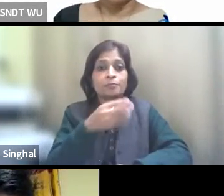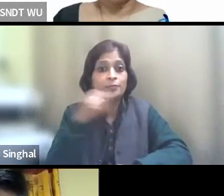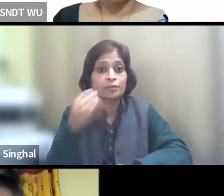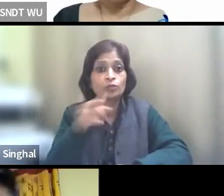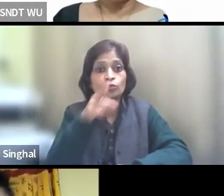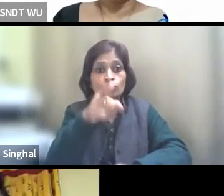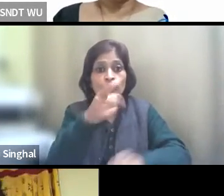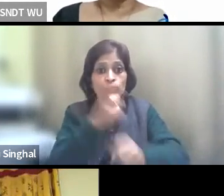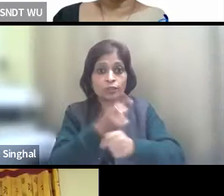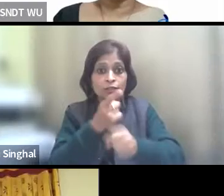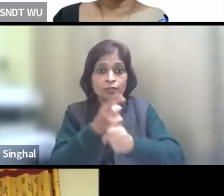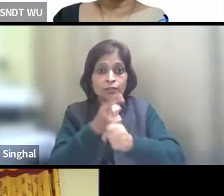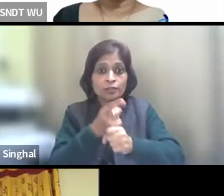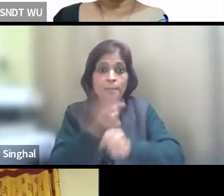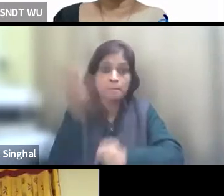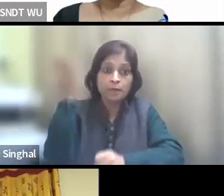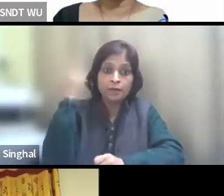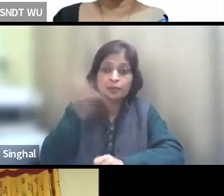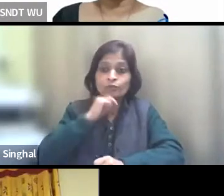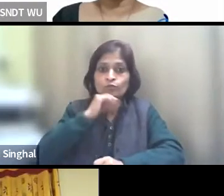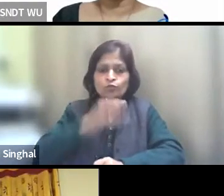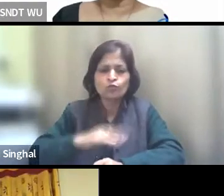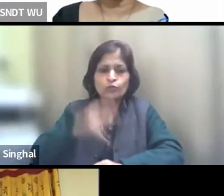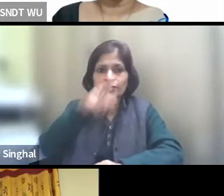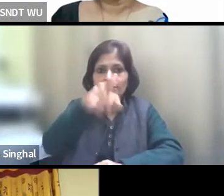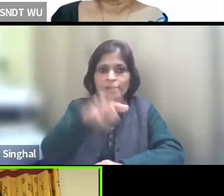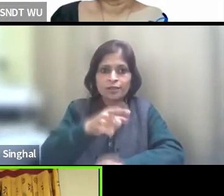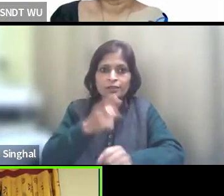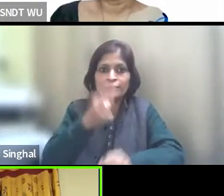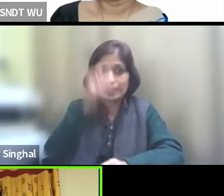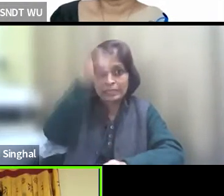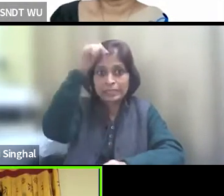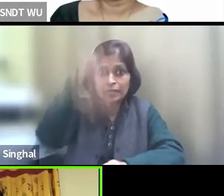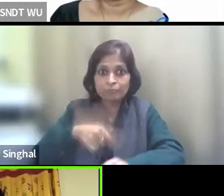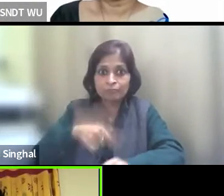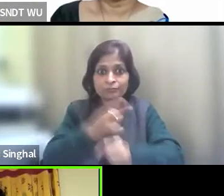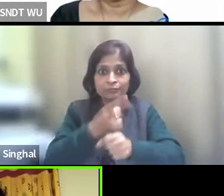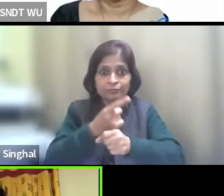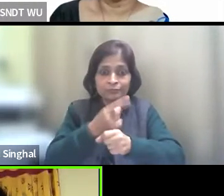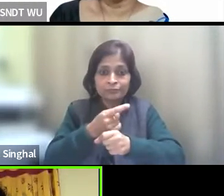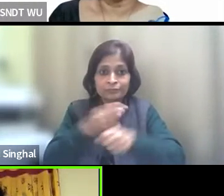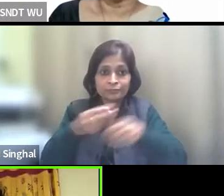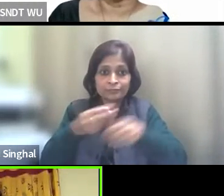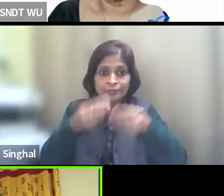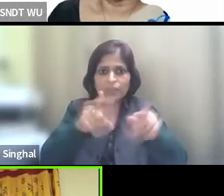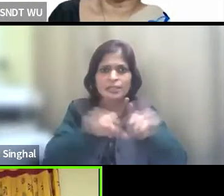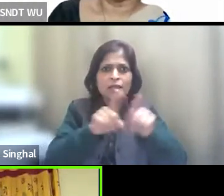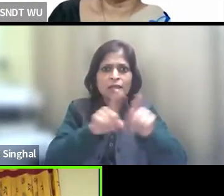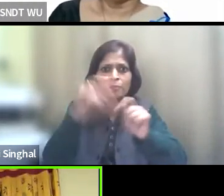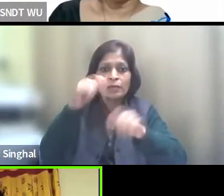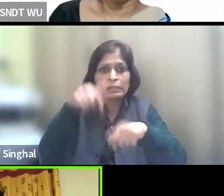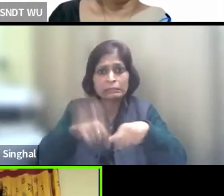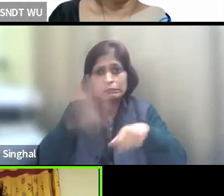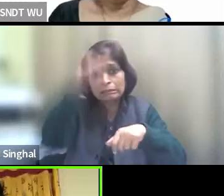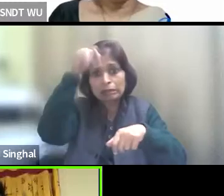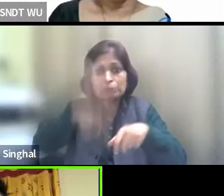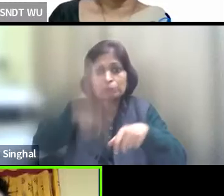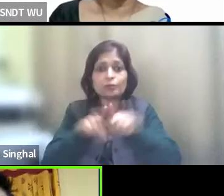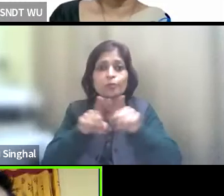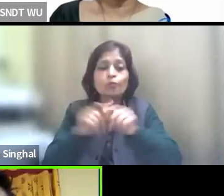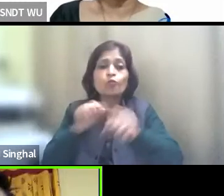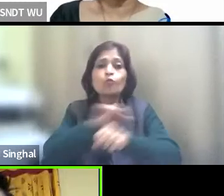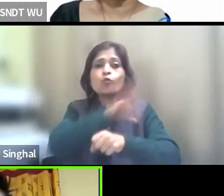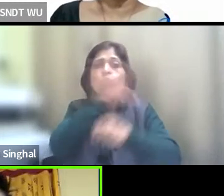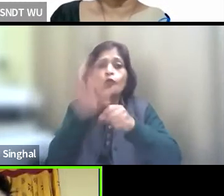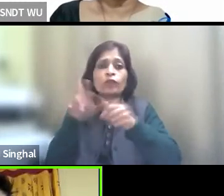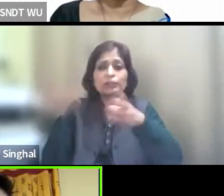teachers in your early life, but we also gave you COVID. No, but from India. No. What? We never look at